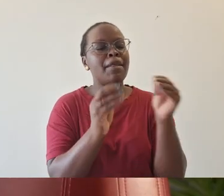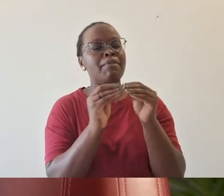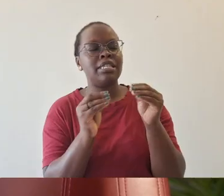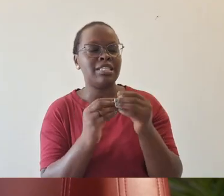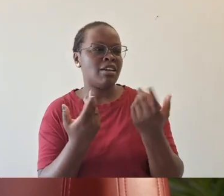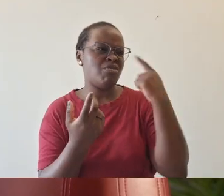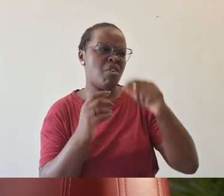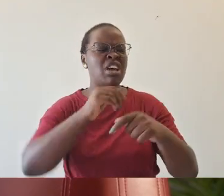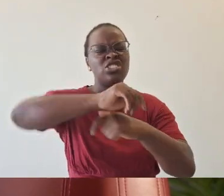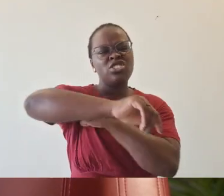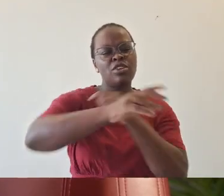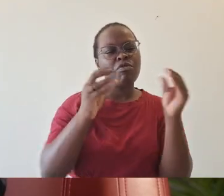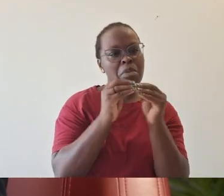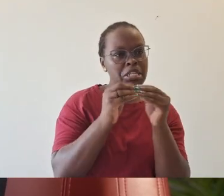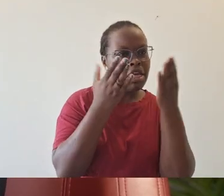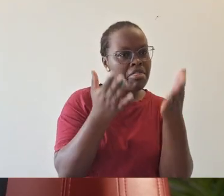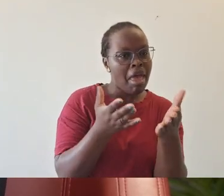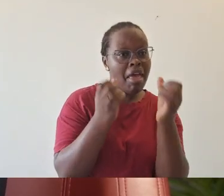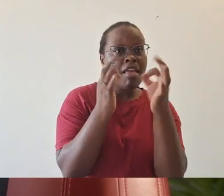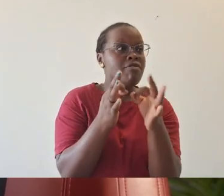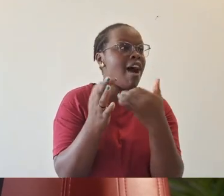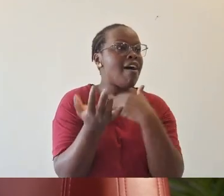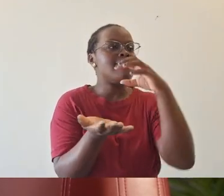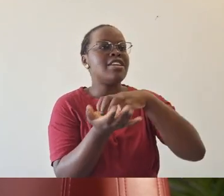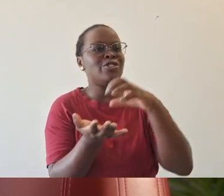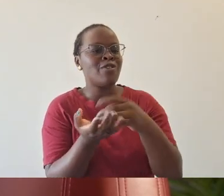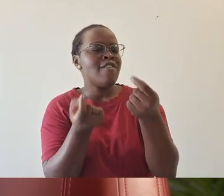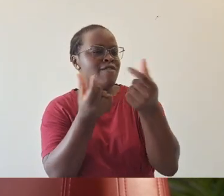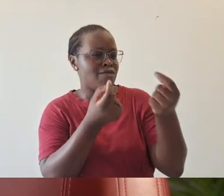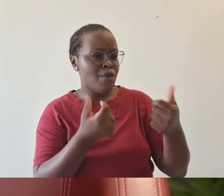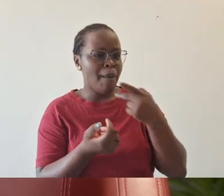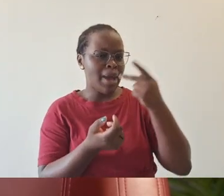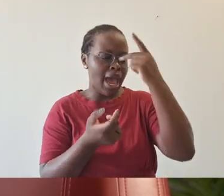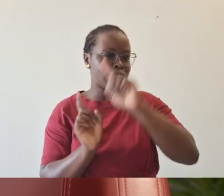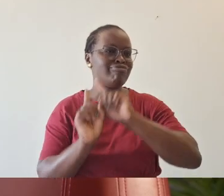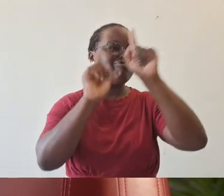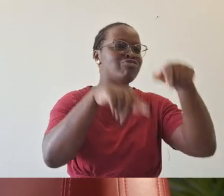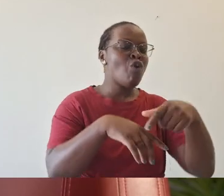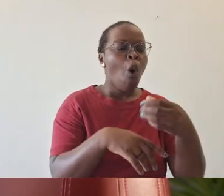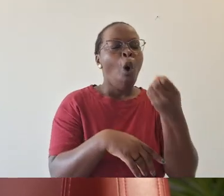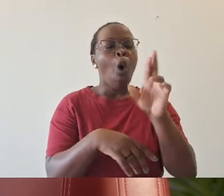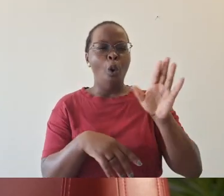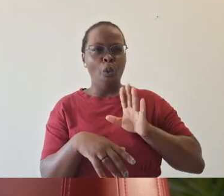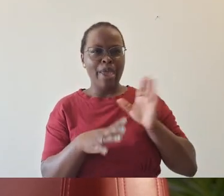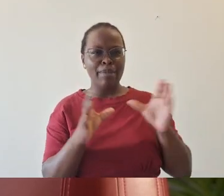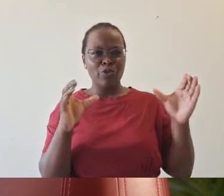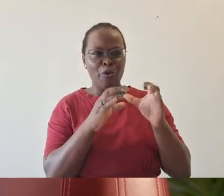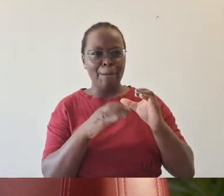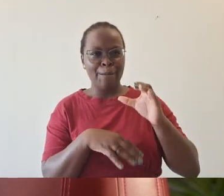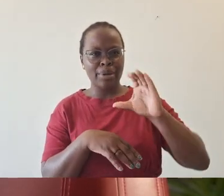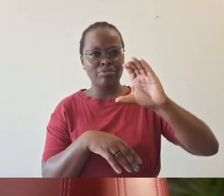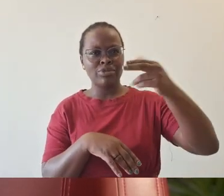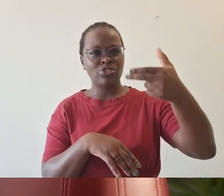meetings or any like chief barazas where maybe we have different male caregivers who are meeting, or different chamas where women are also